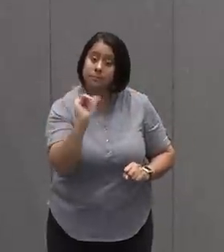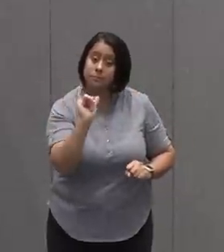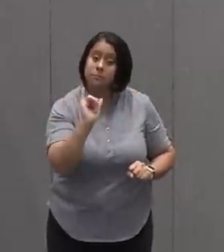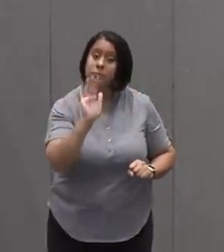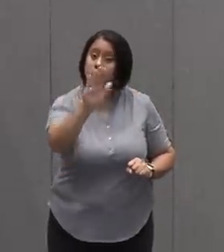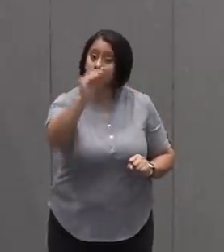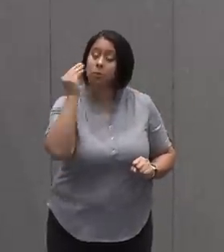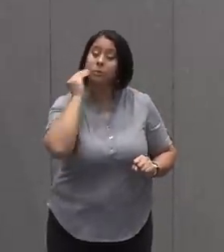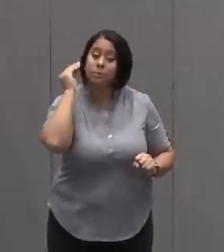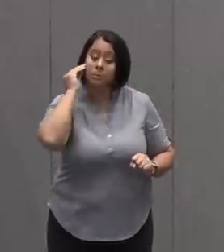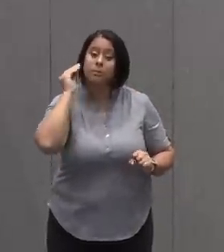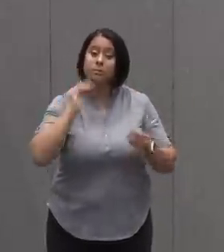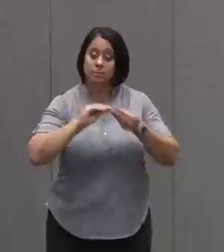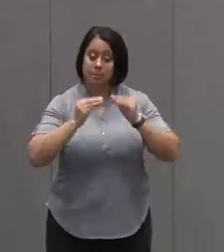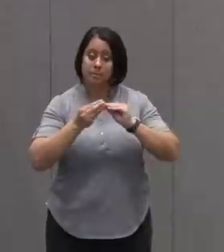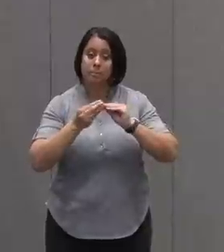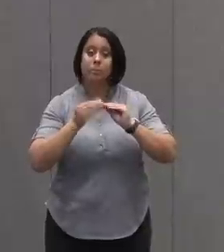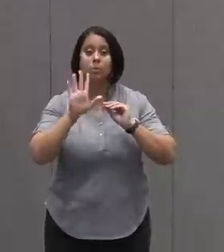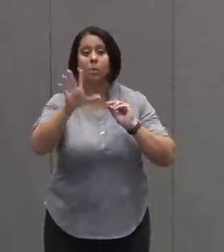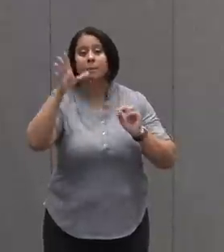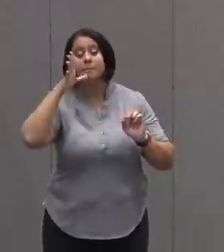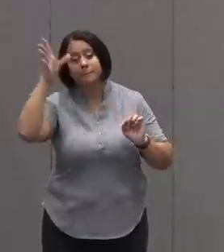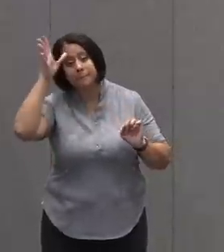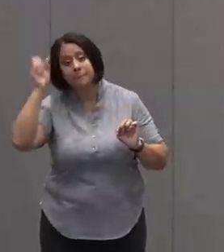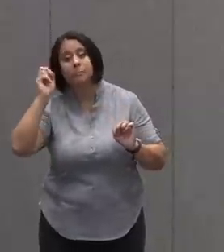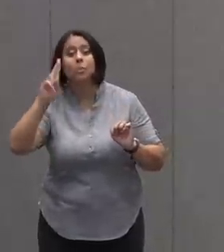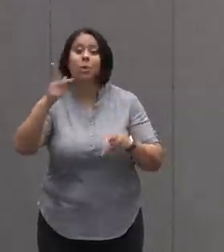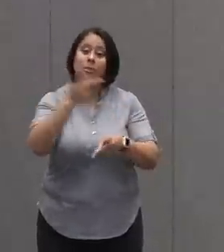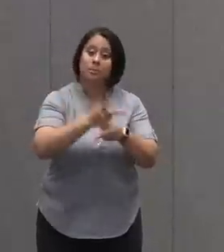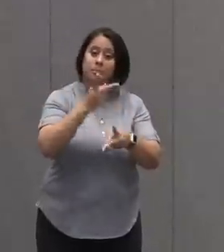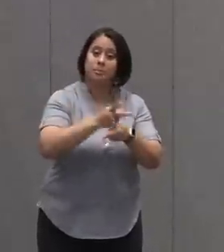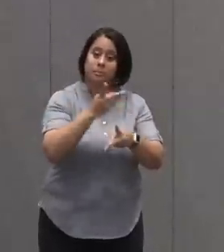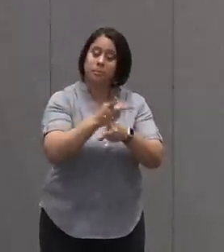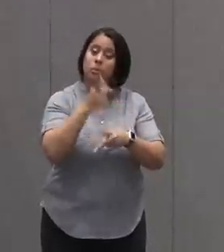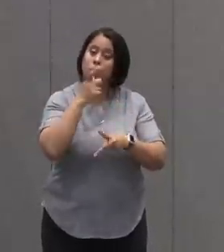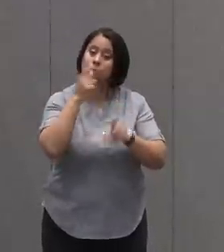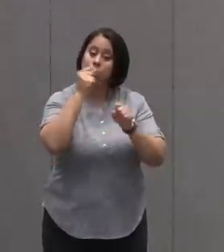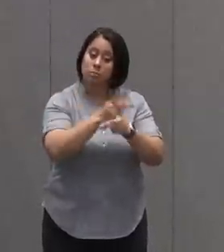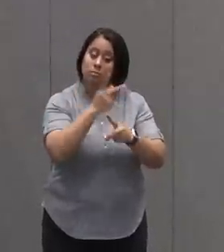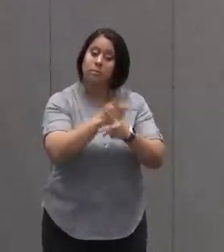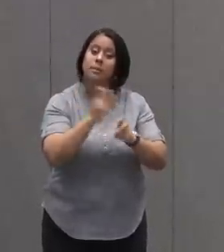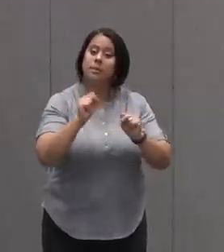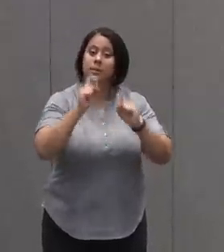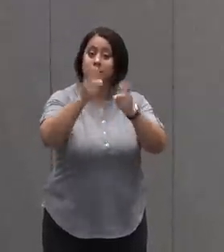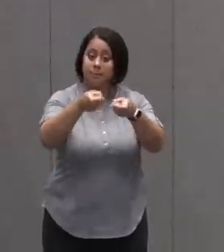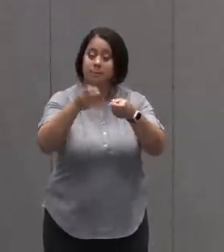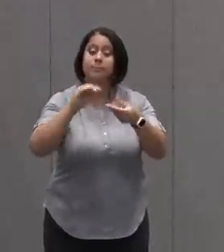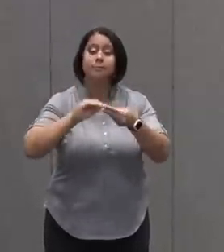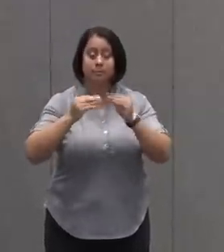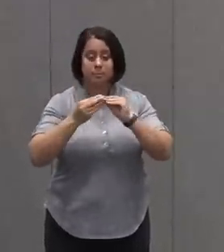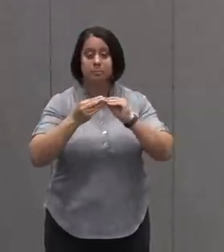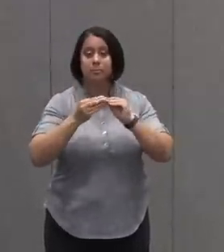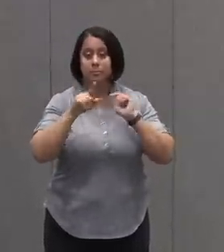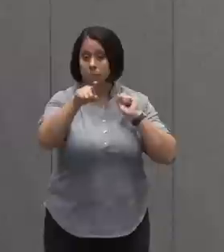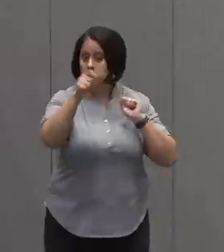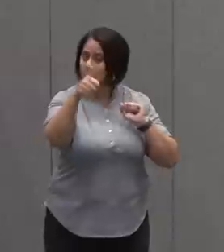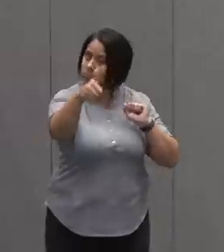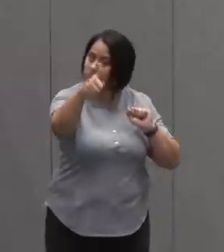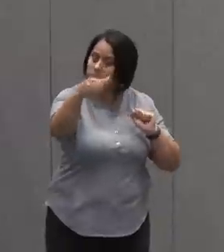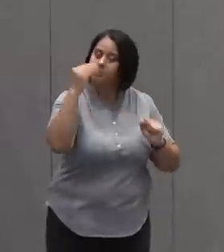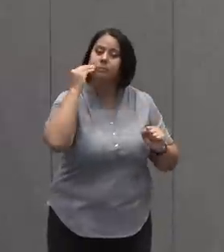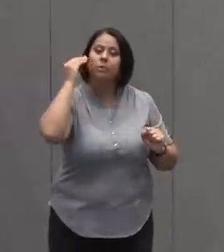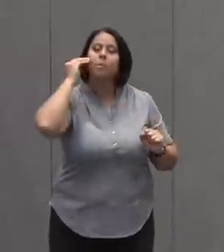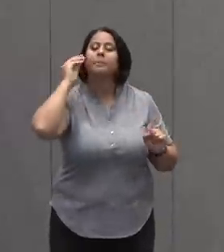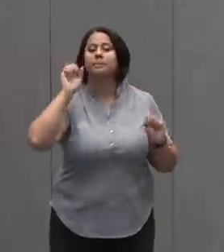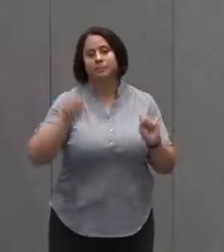or a parent or a guardian, somebody who is in a grown-up at home could also give you that number if you're interested in doing